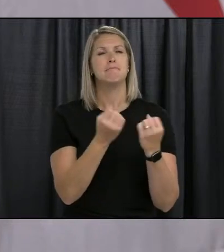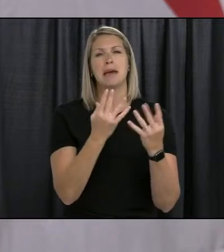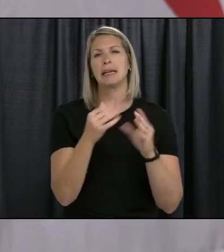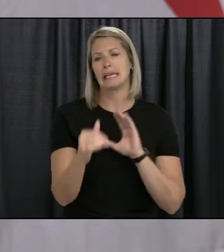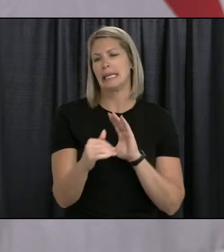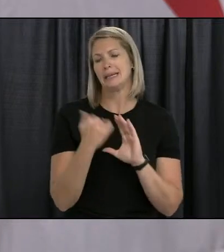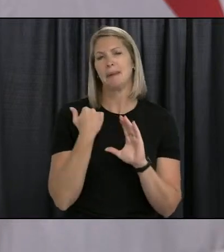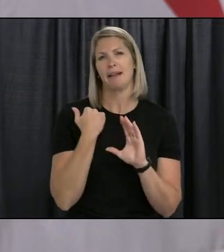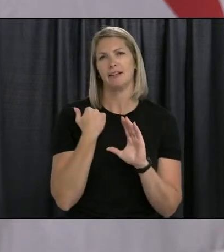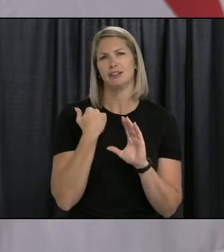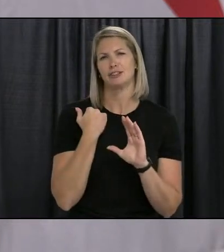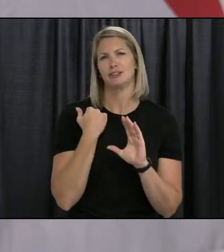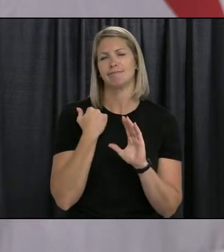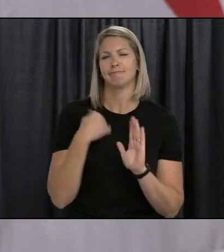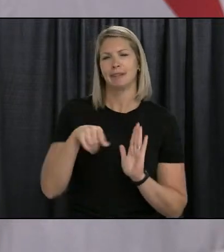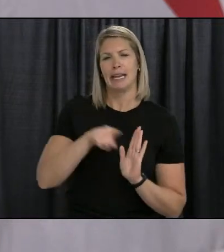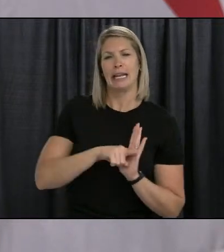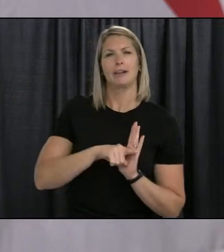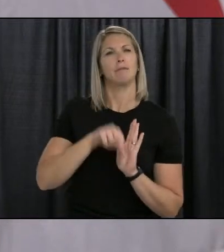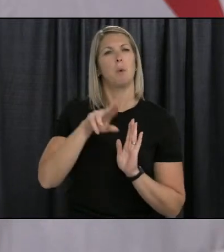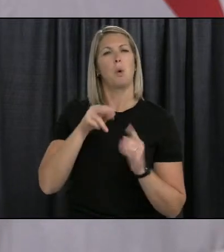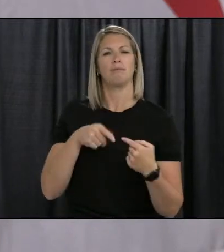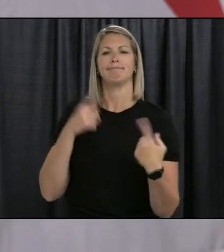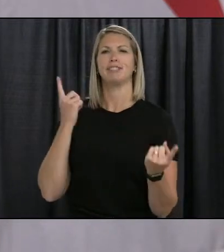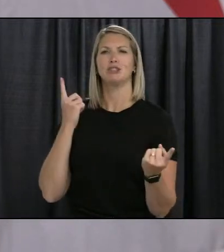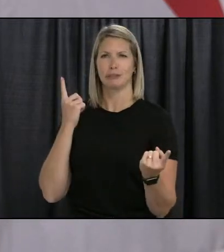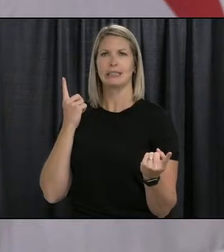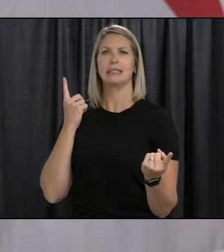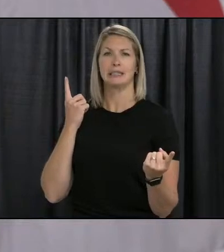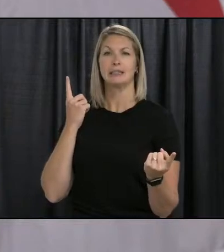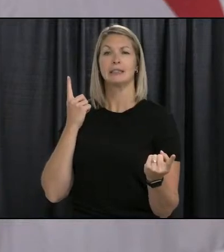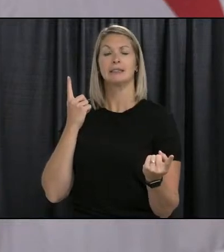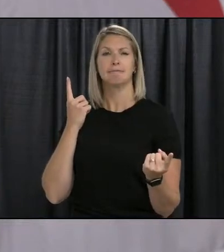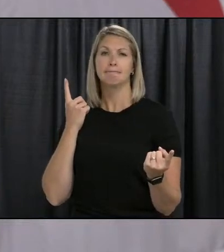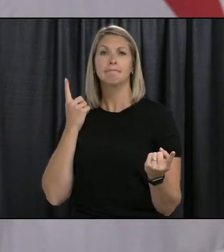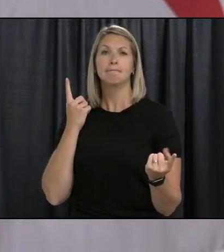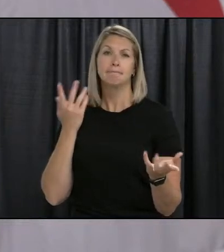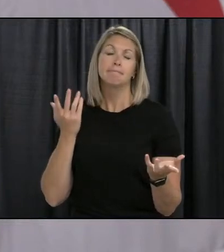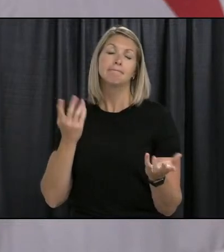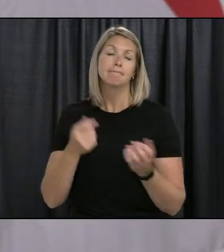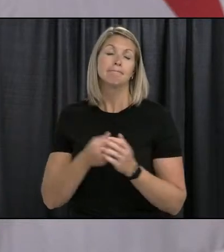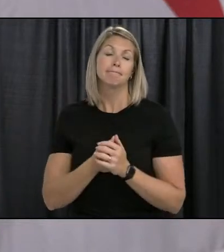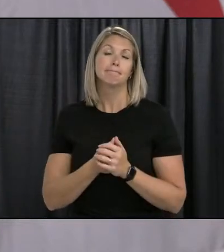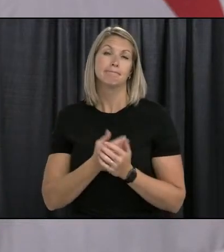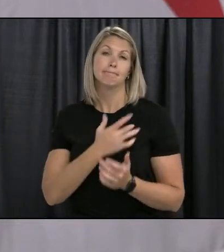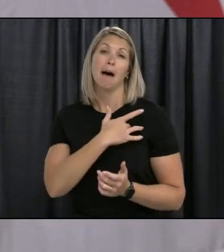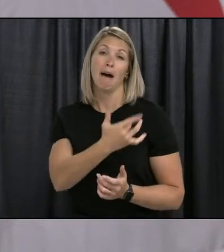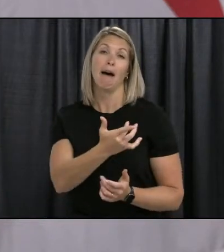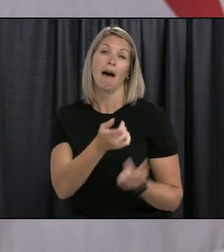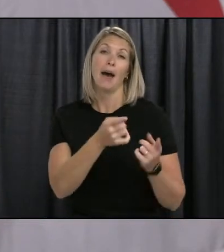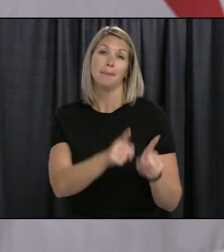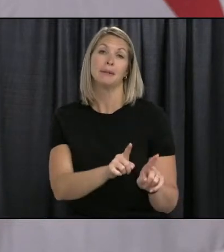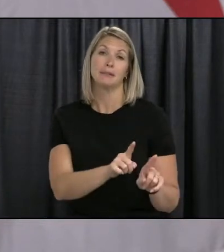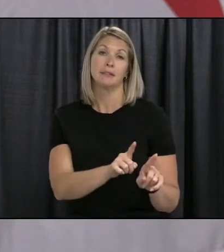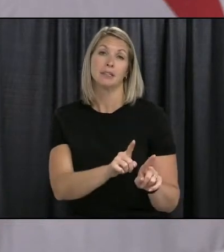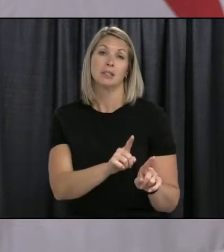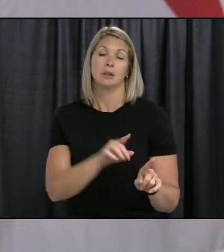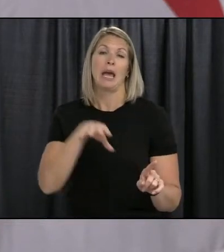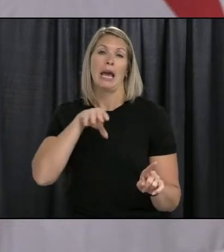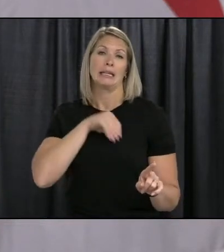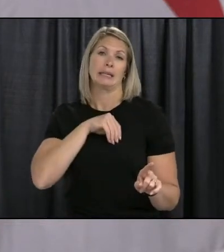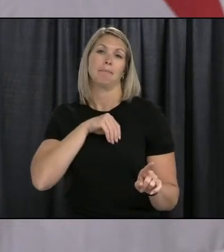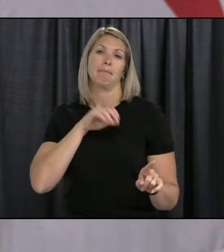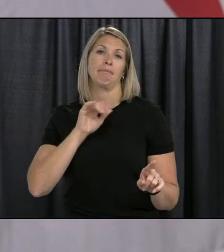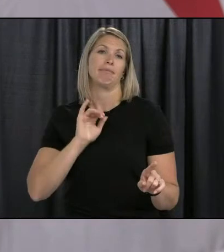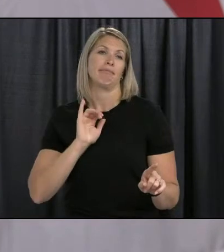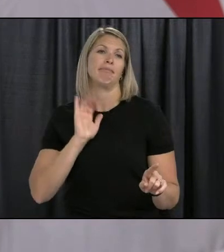emails that aren't necessarily in agreement with some of the things that we have done, but we have to accept that as part of the